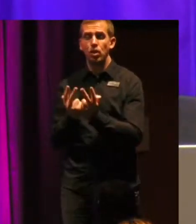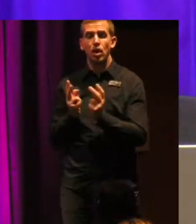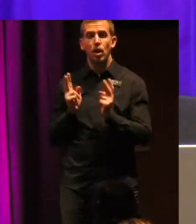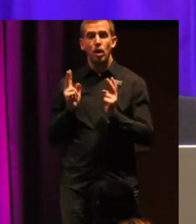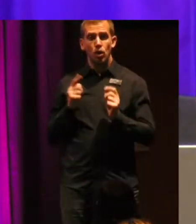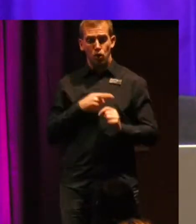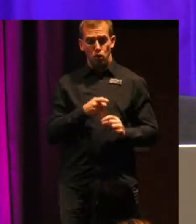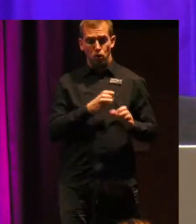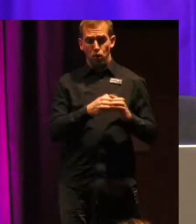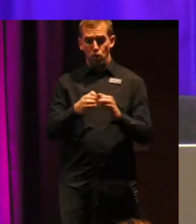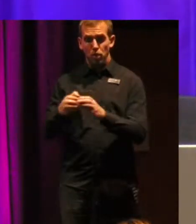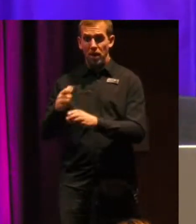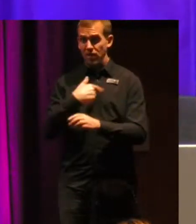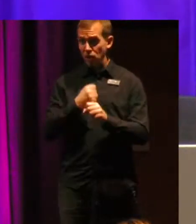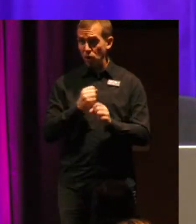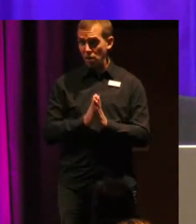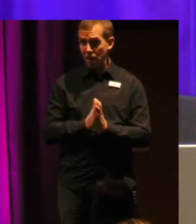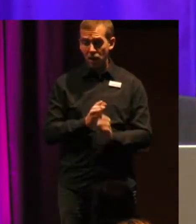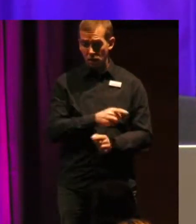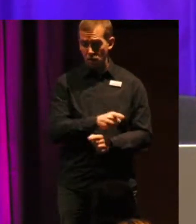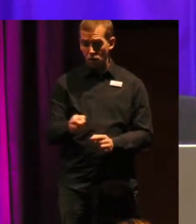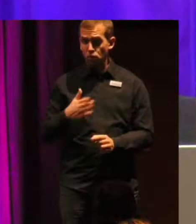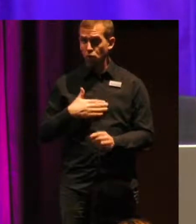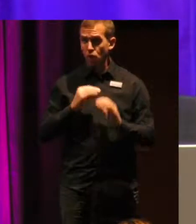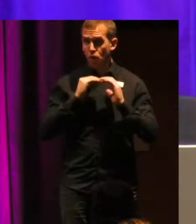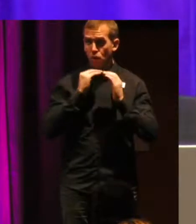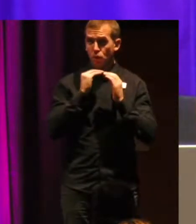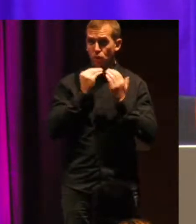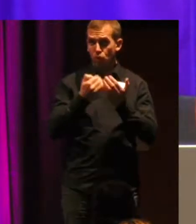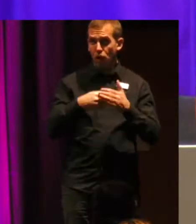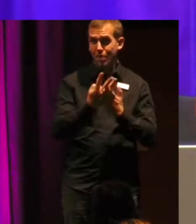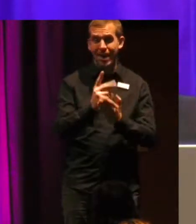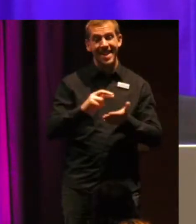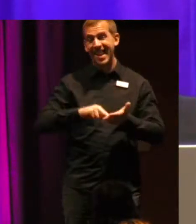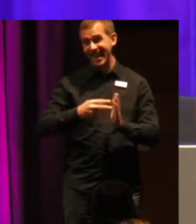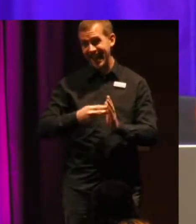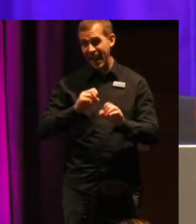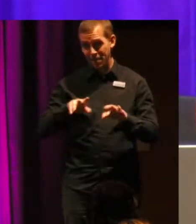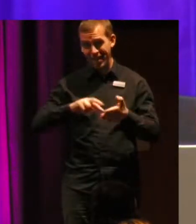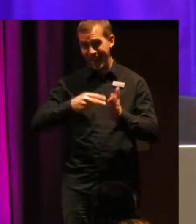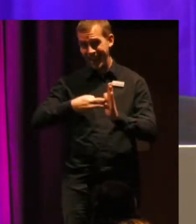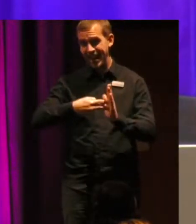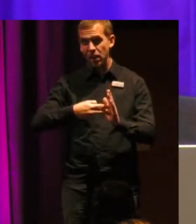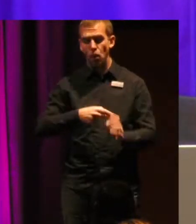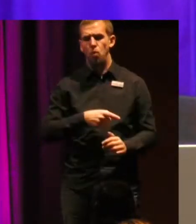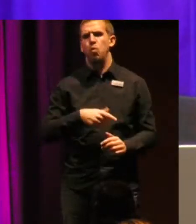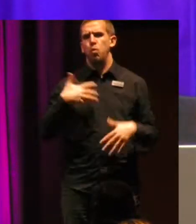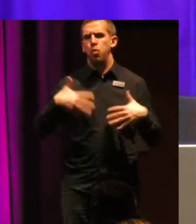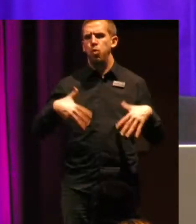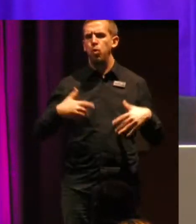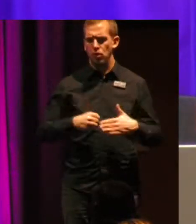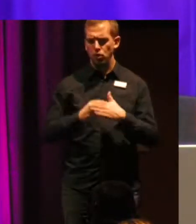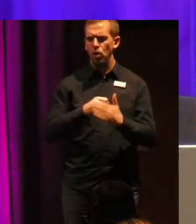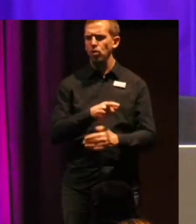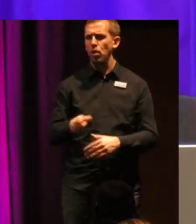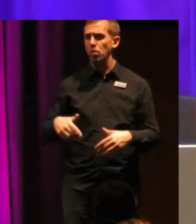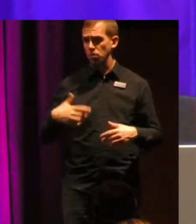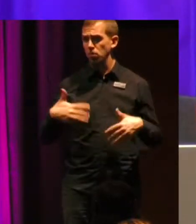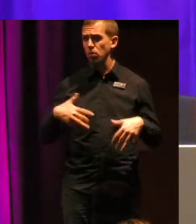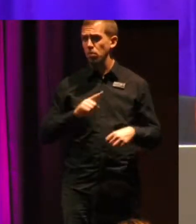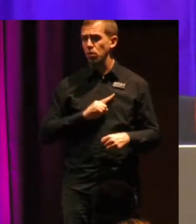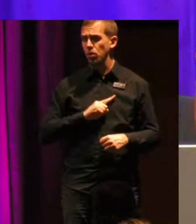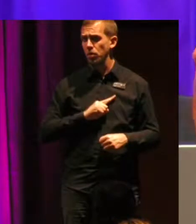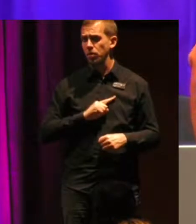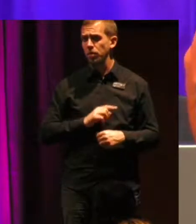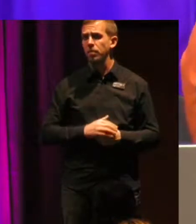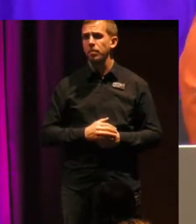with, social media, just technology generally, has been very helpful. And